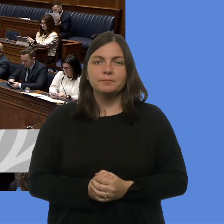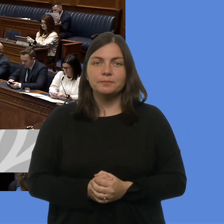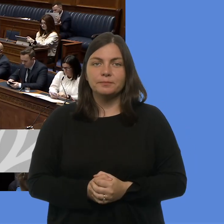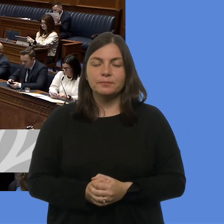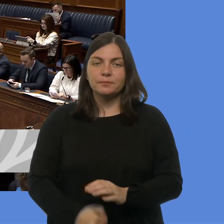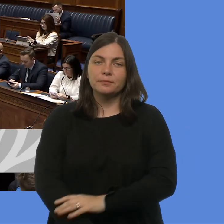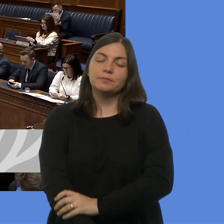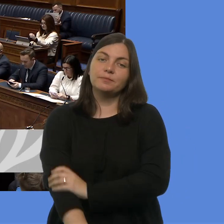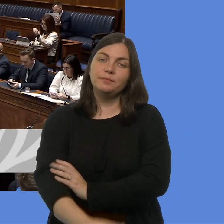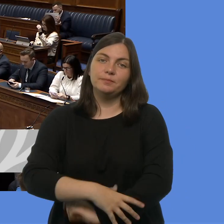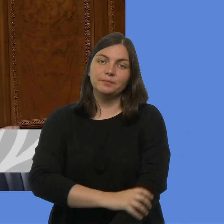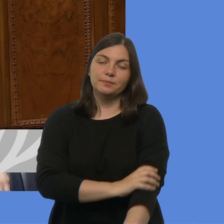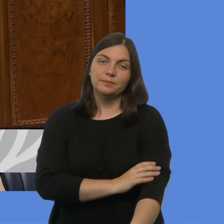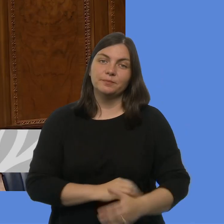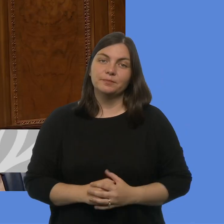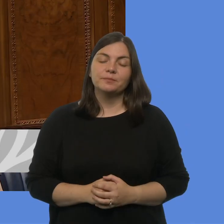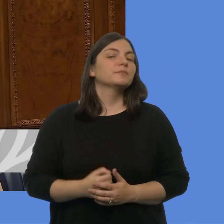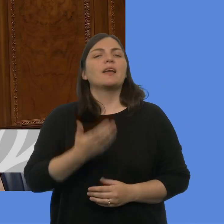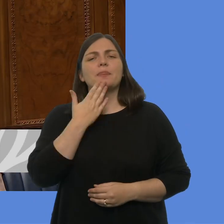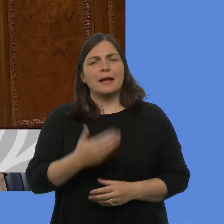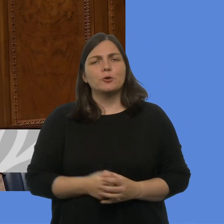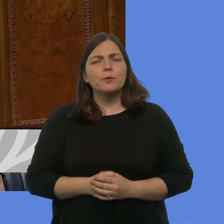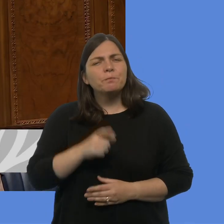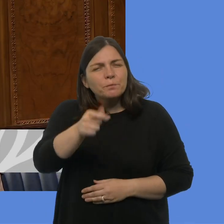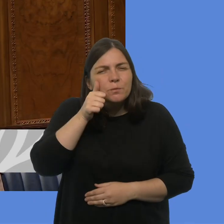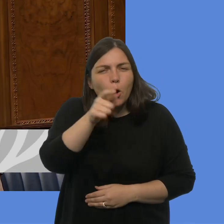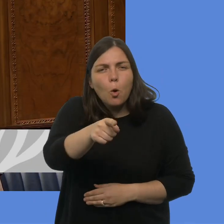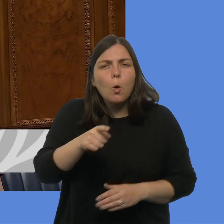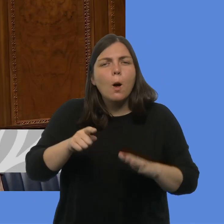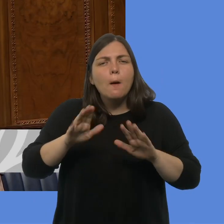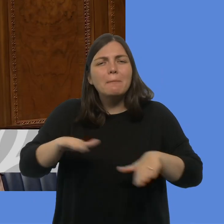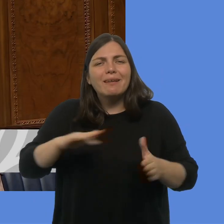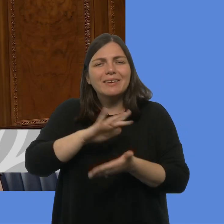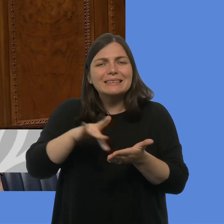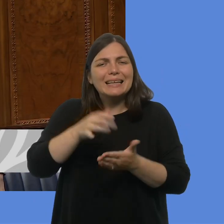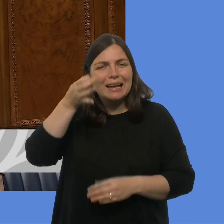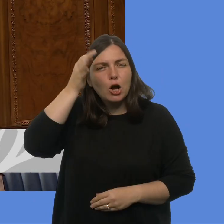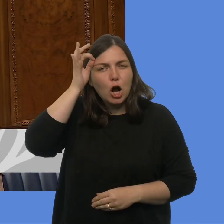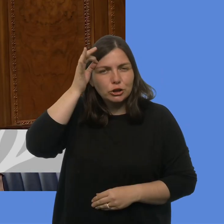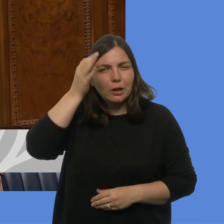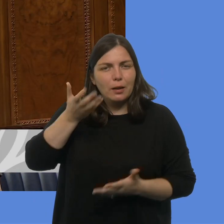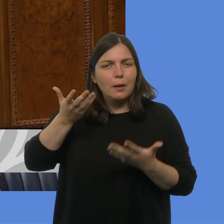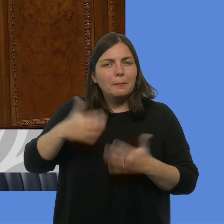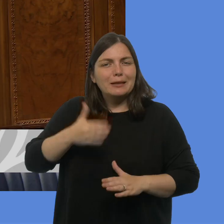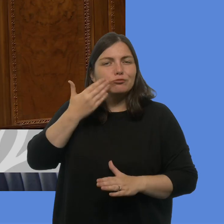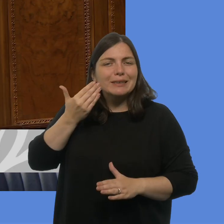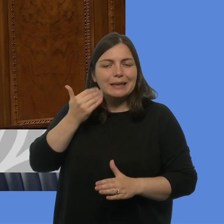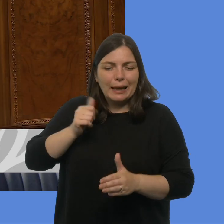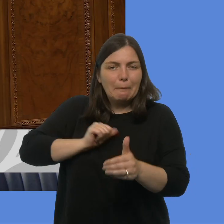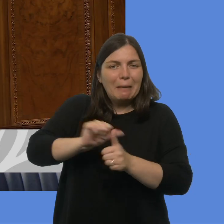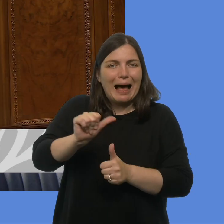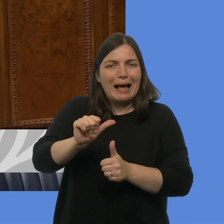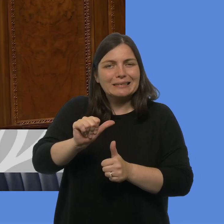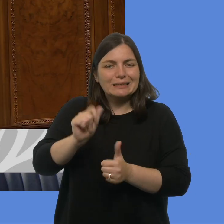aware that Belfast City Council earlier this year passed a motion, including with the votes of Sinn Féin councillors, to express objections to